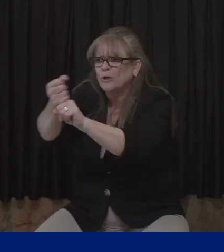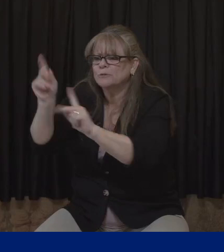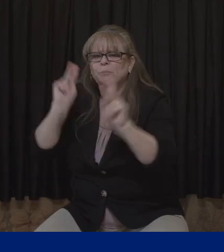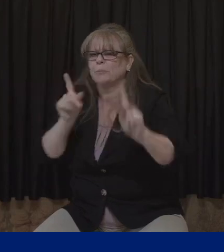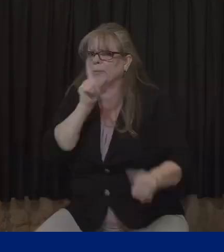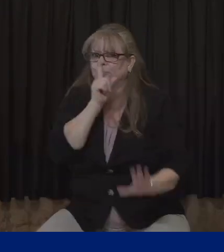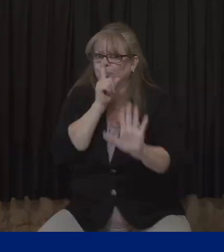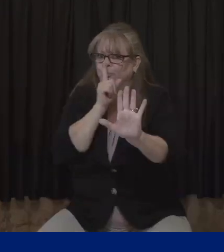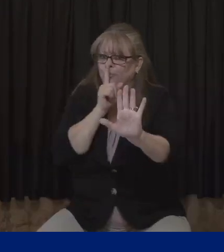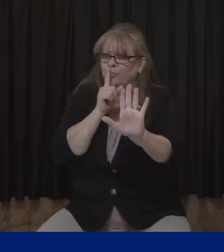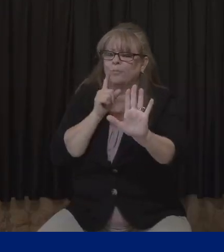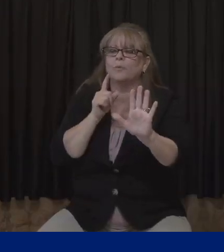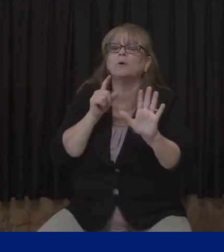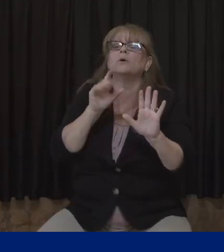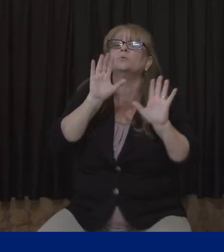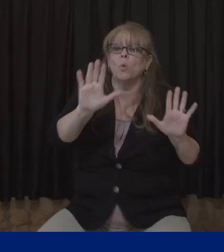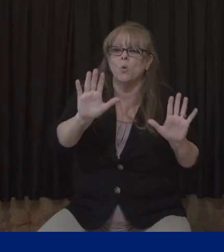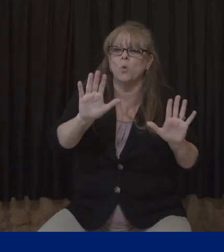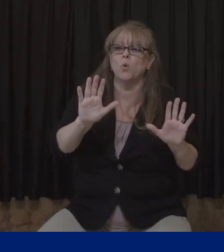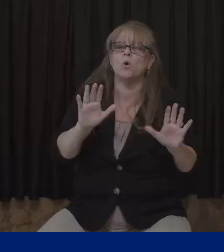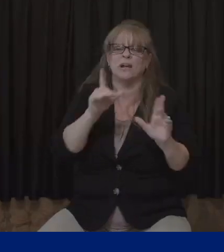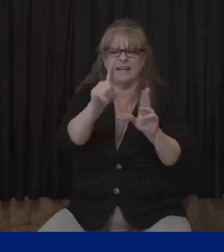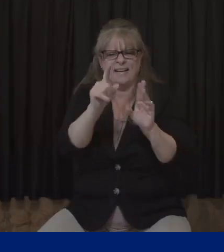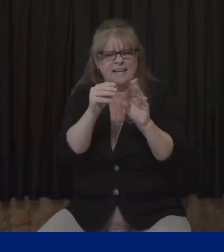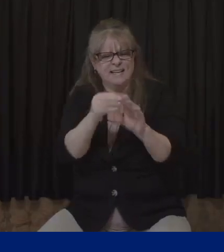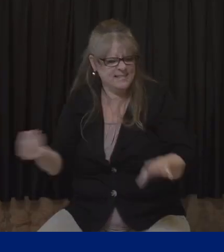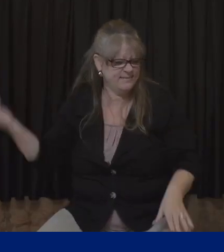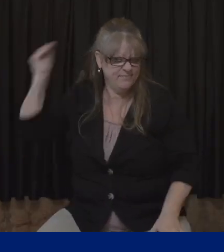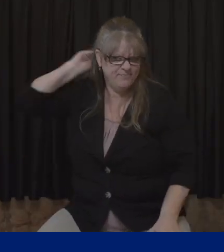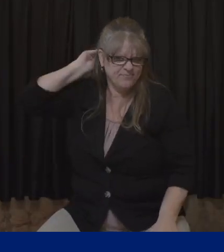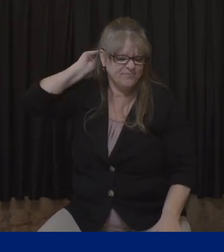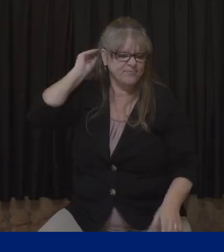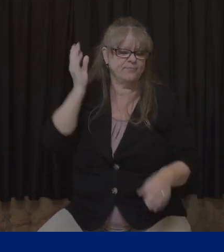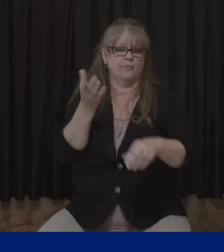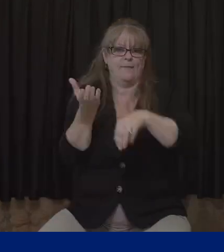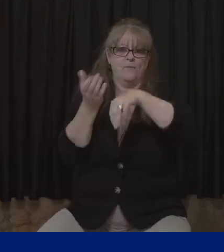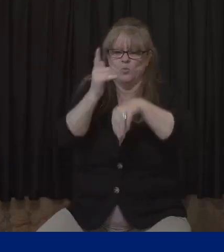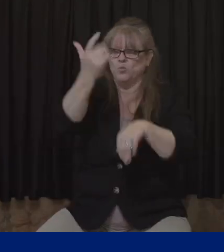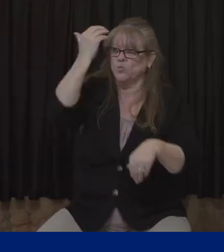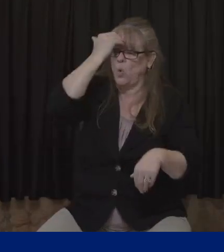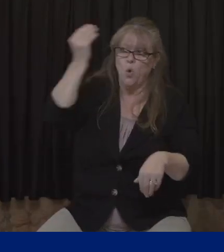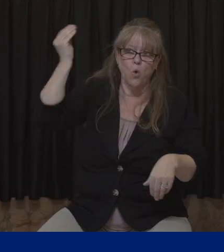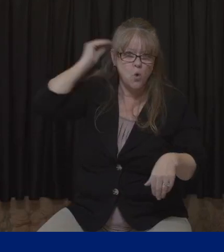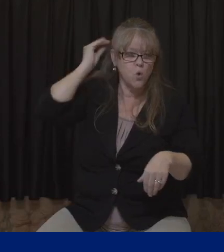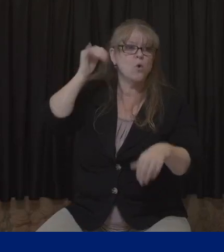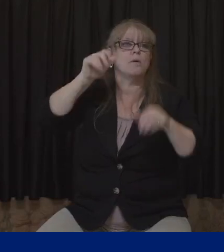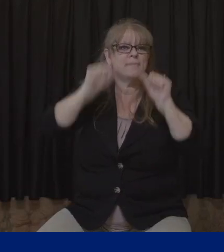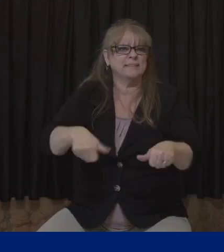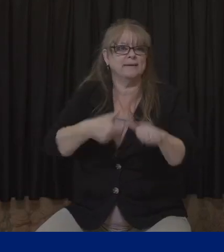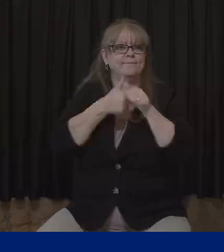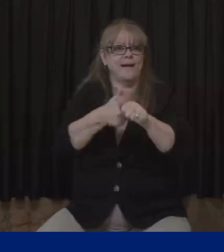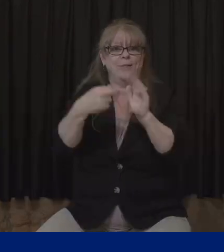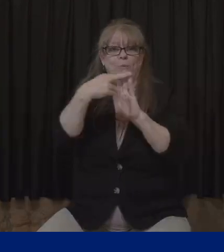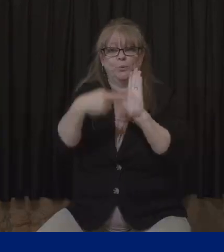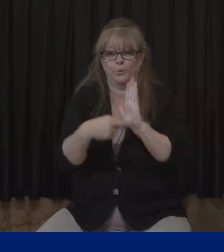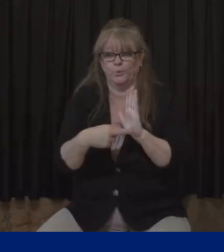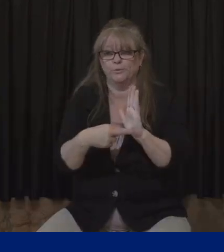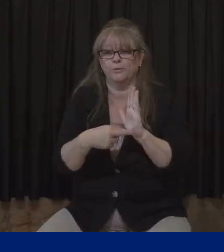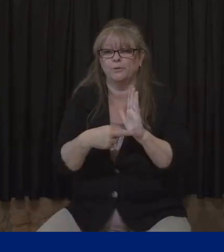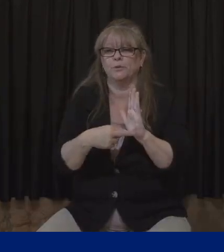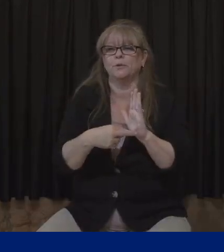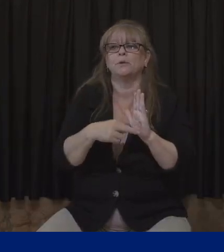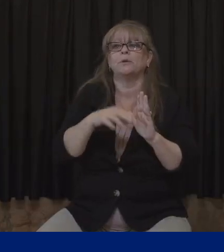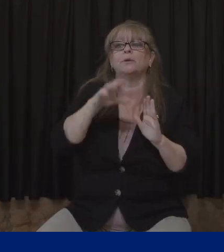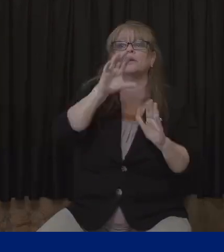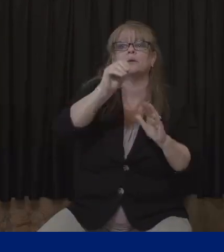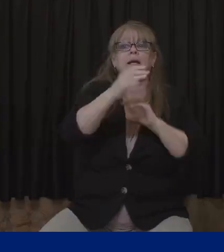critical. At the county level if needed, and certainly at the business level to make sure that businesses are complying with this public health guidance. There's always been